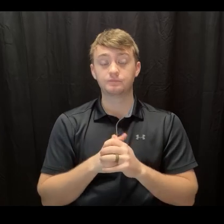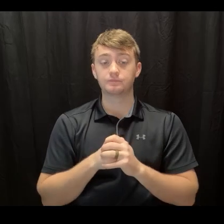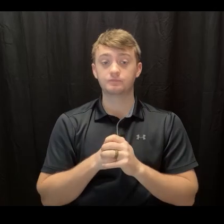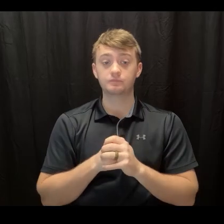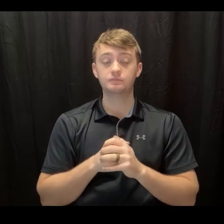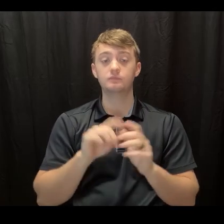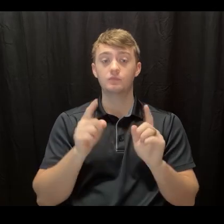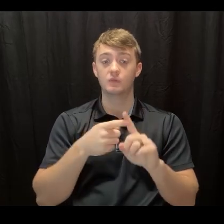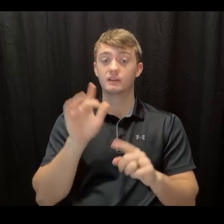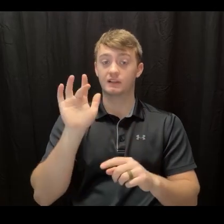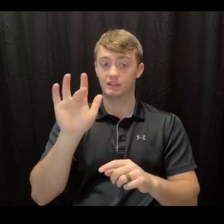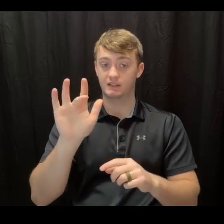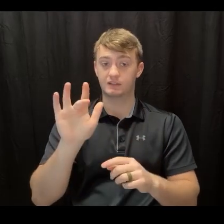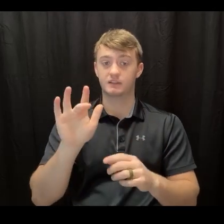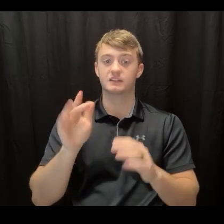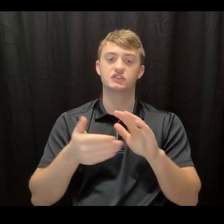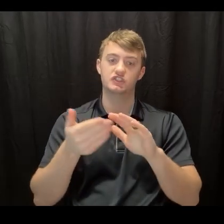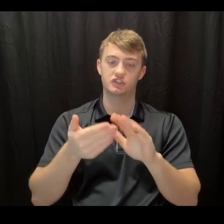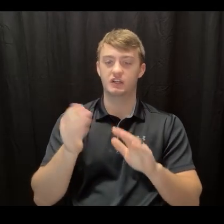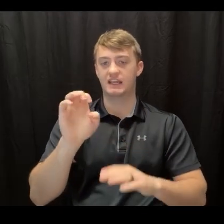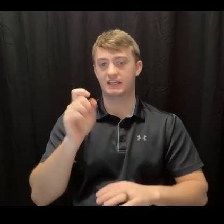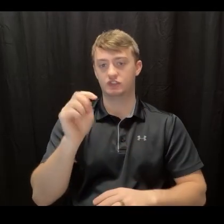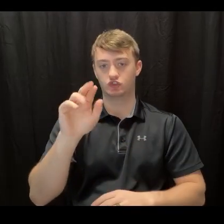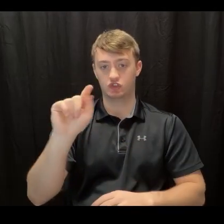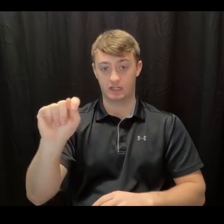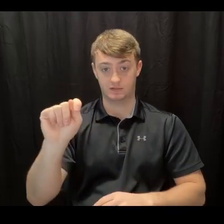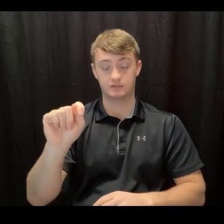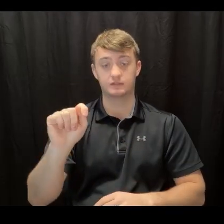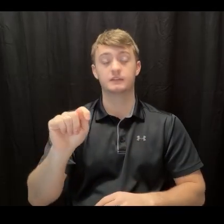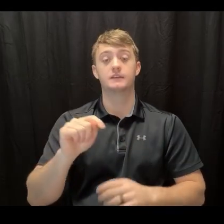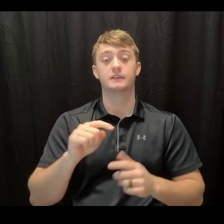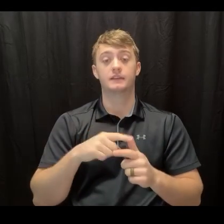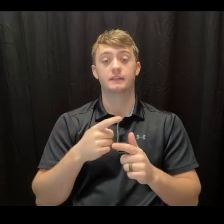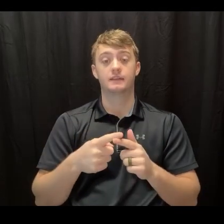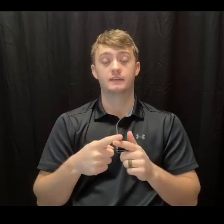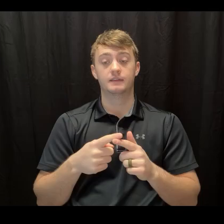once you click Generate Extract,